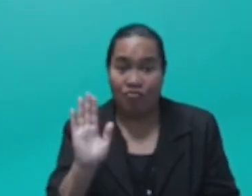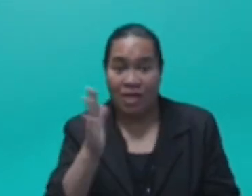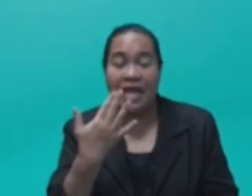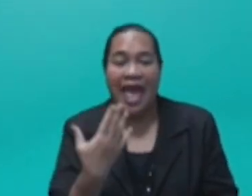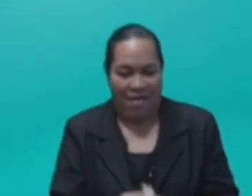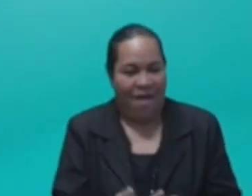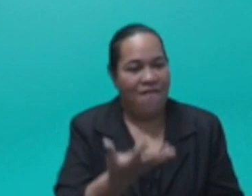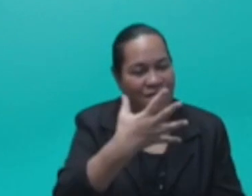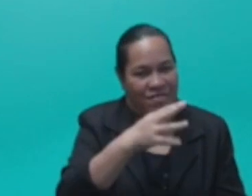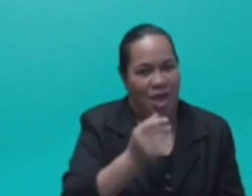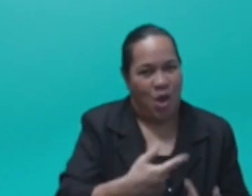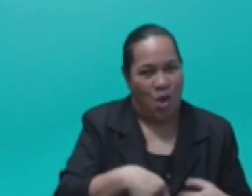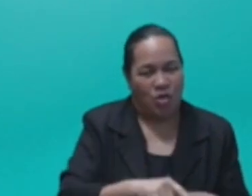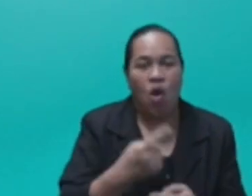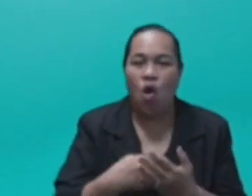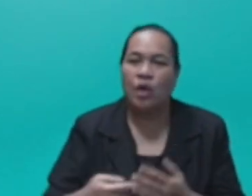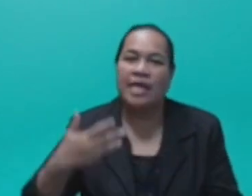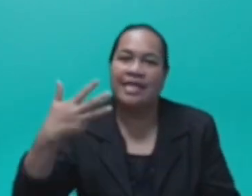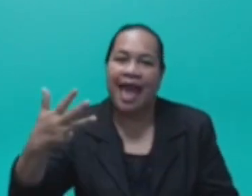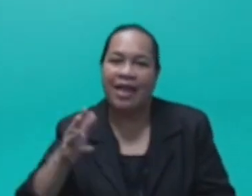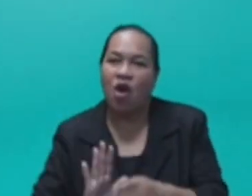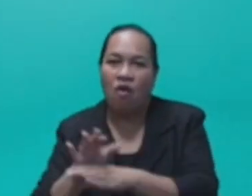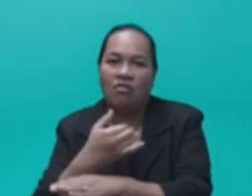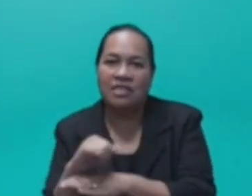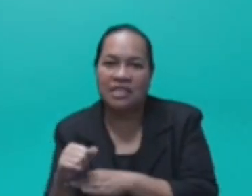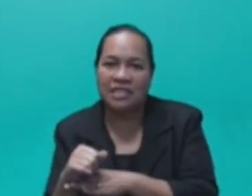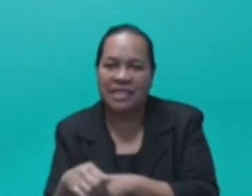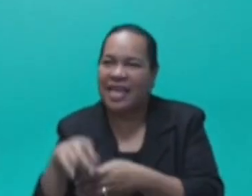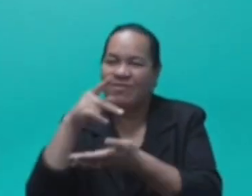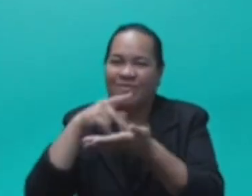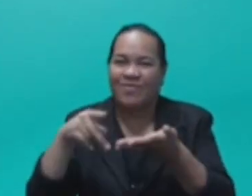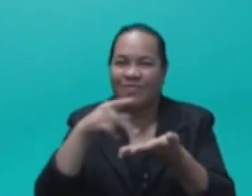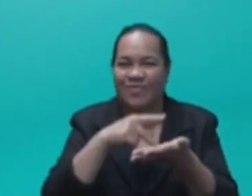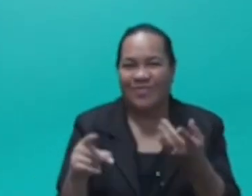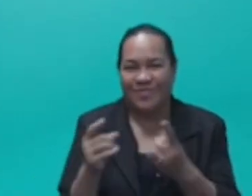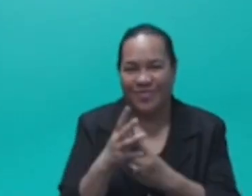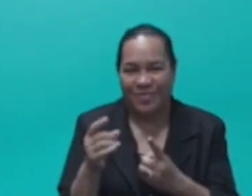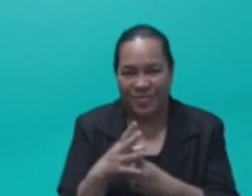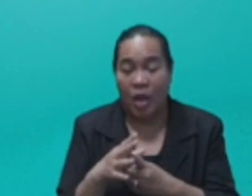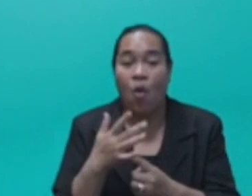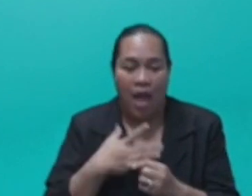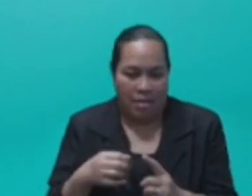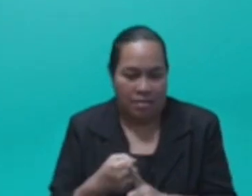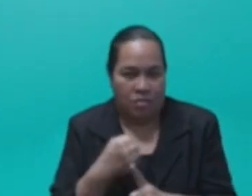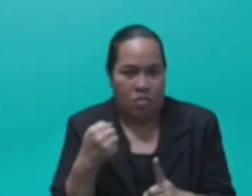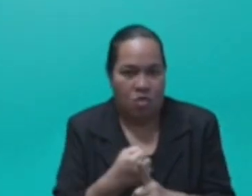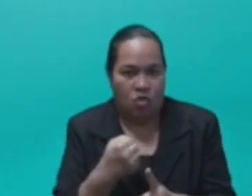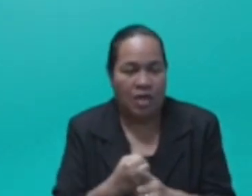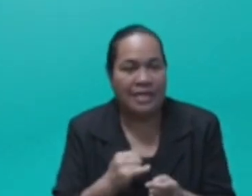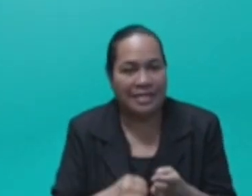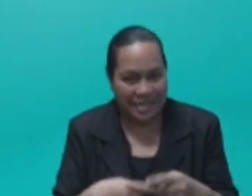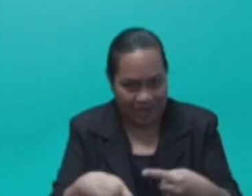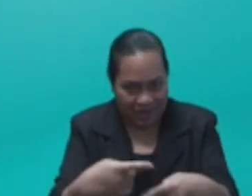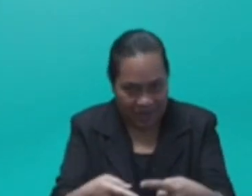local officers and 9 expatriates serving in key positions. This shift promotes sustainability and,